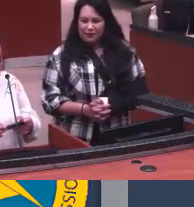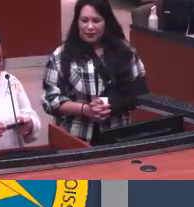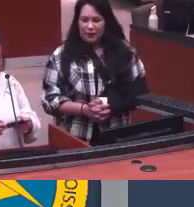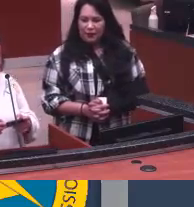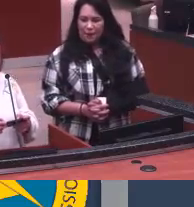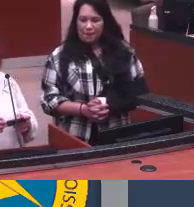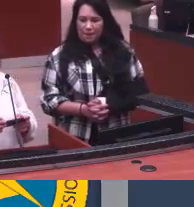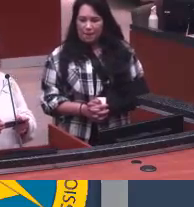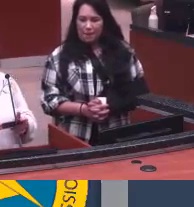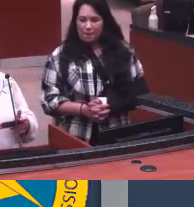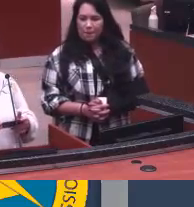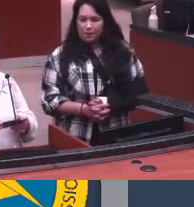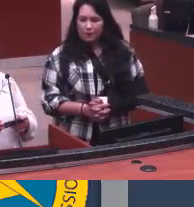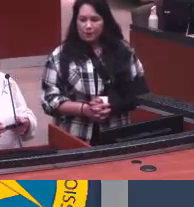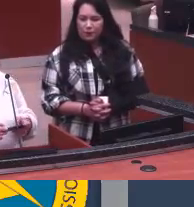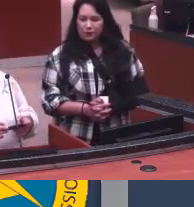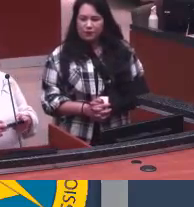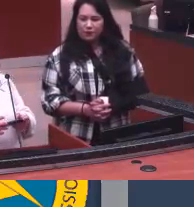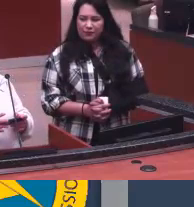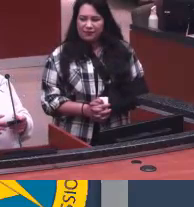to speak about her experience advocating for